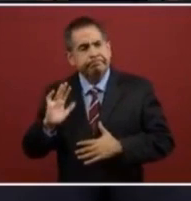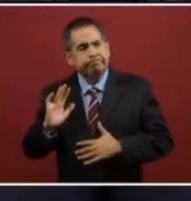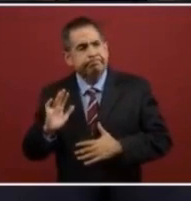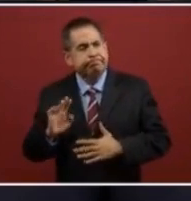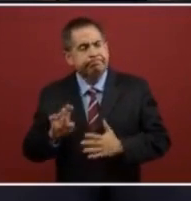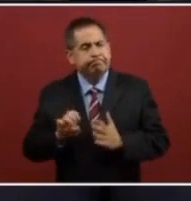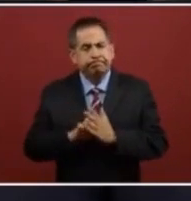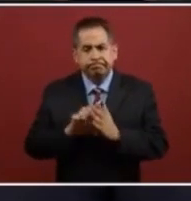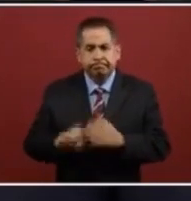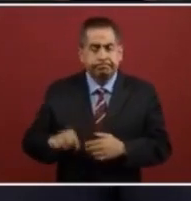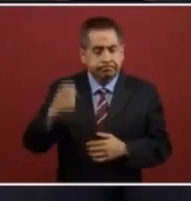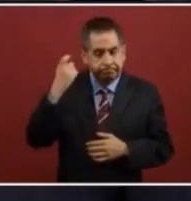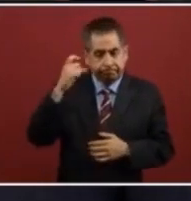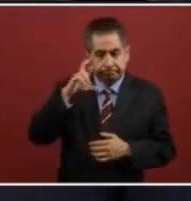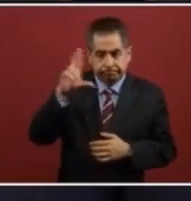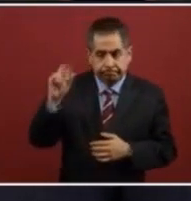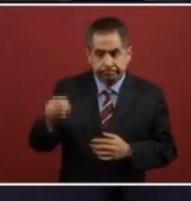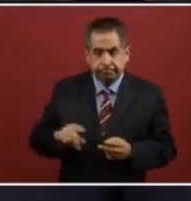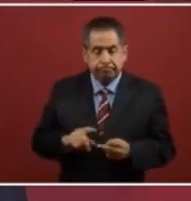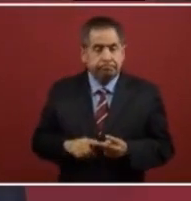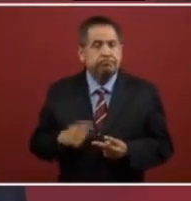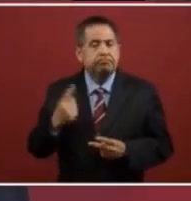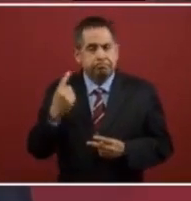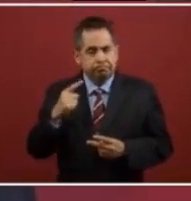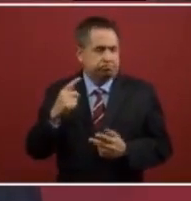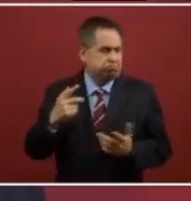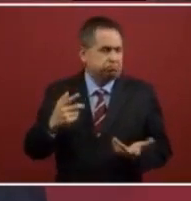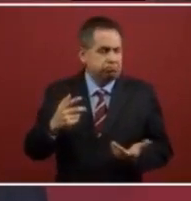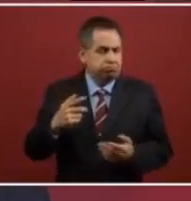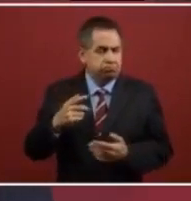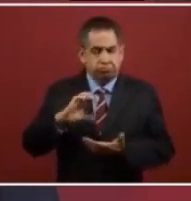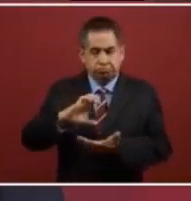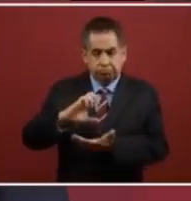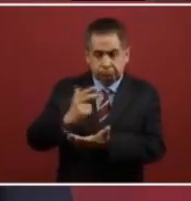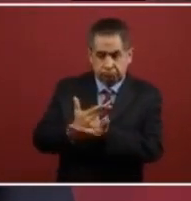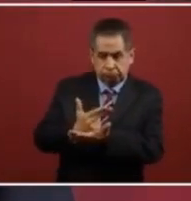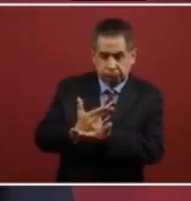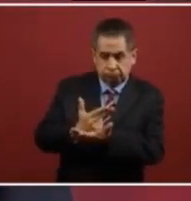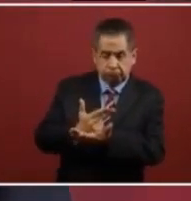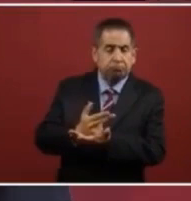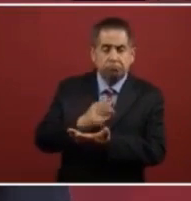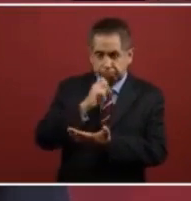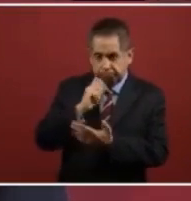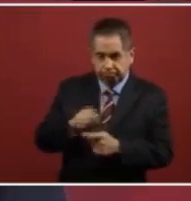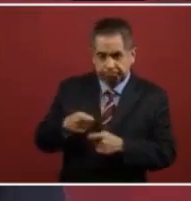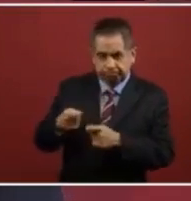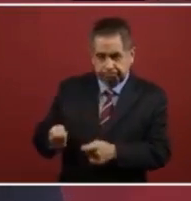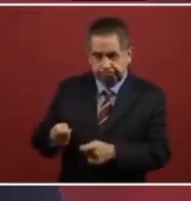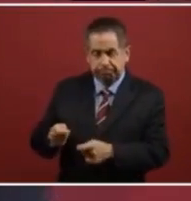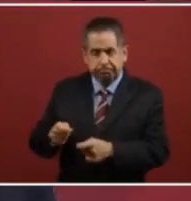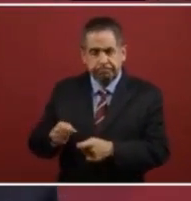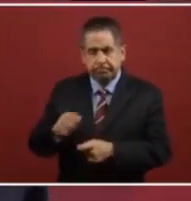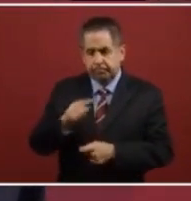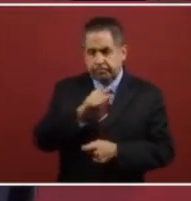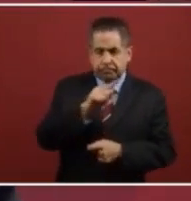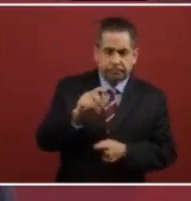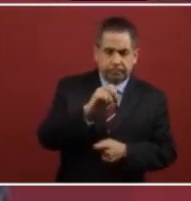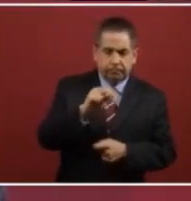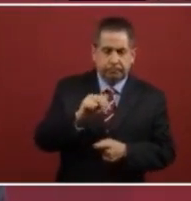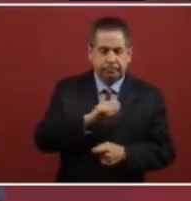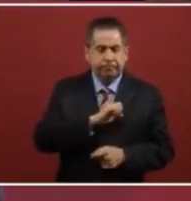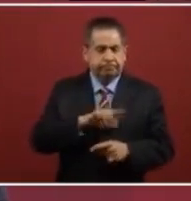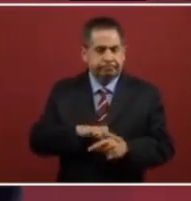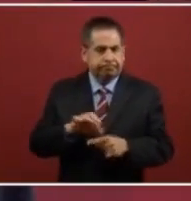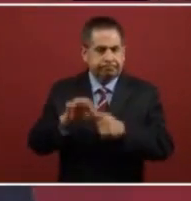have de compromised Quintana Roo themselves, para like Quintana Roo Chetumal. to Chetmal. Y I'm not sure what